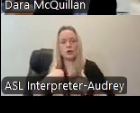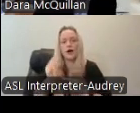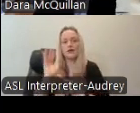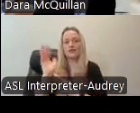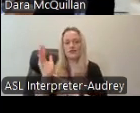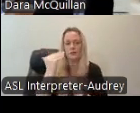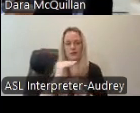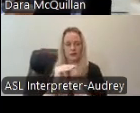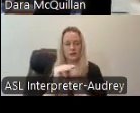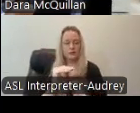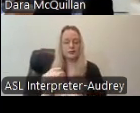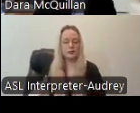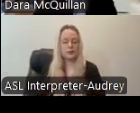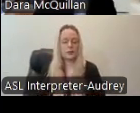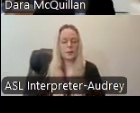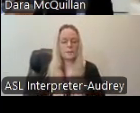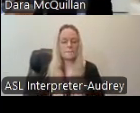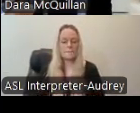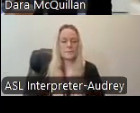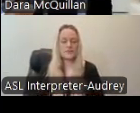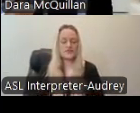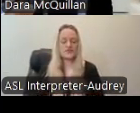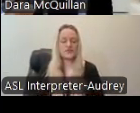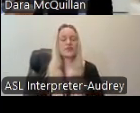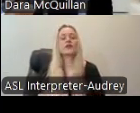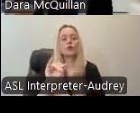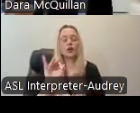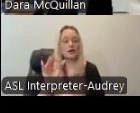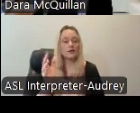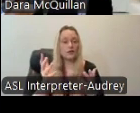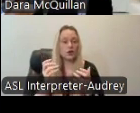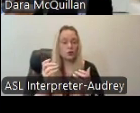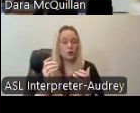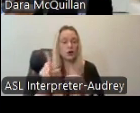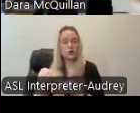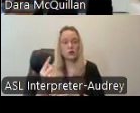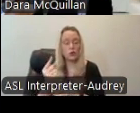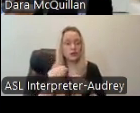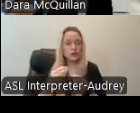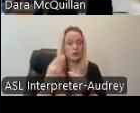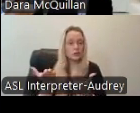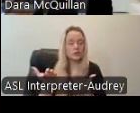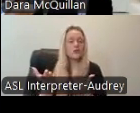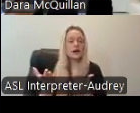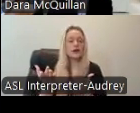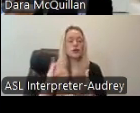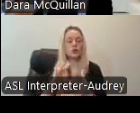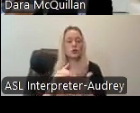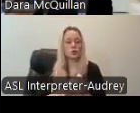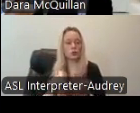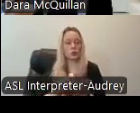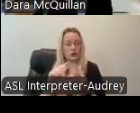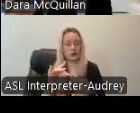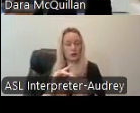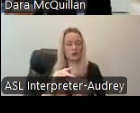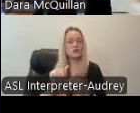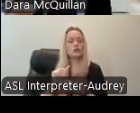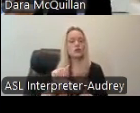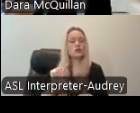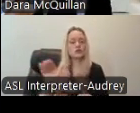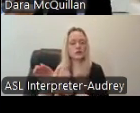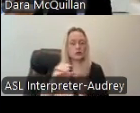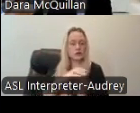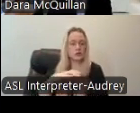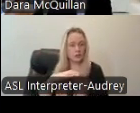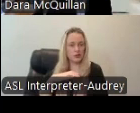will be allocated. If you wish to only provide written testimony, again, they may be submitted to the Commission